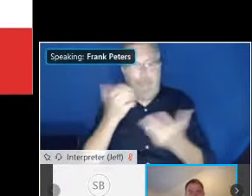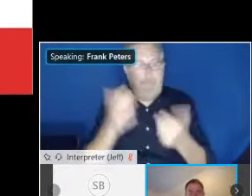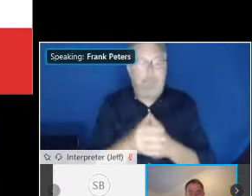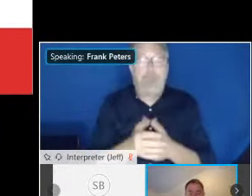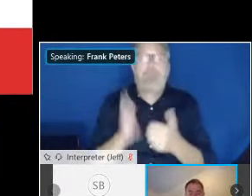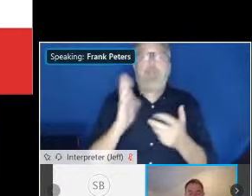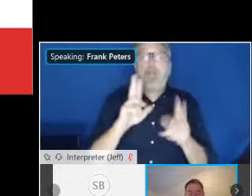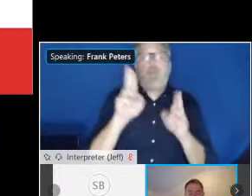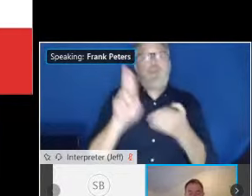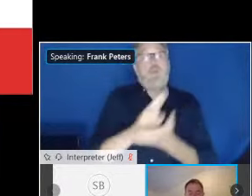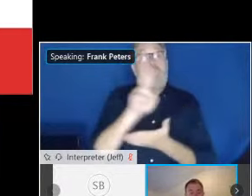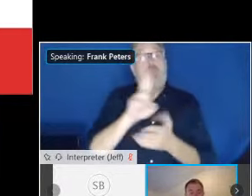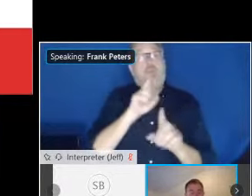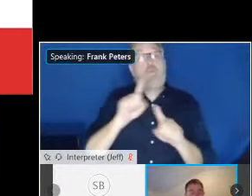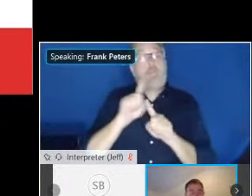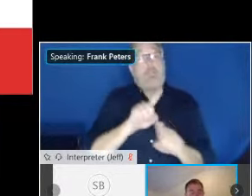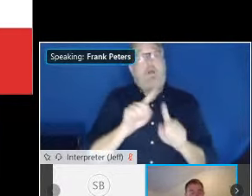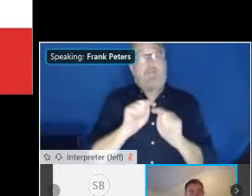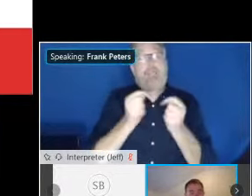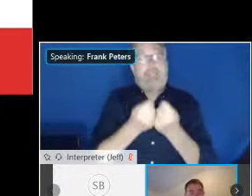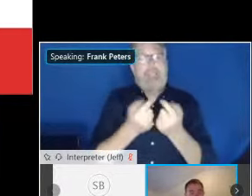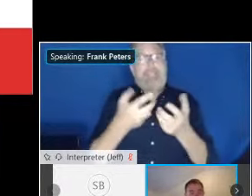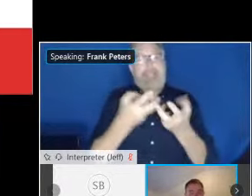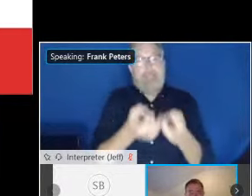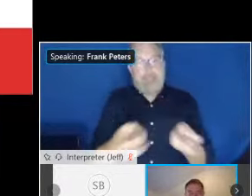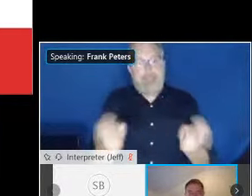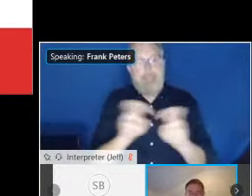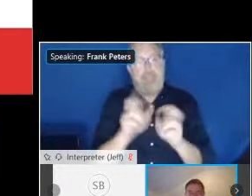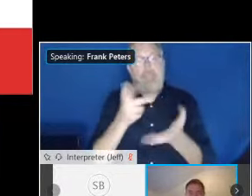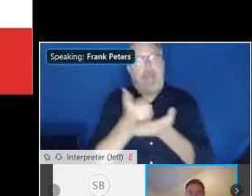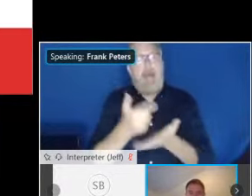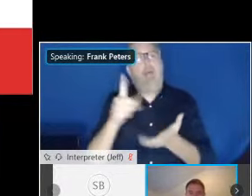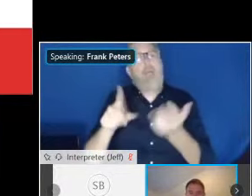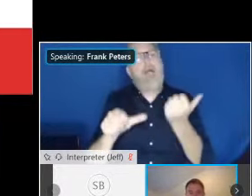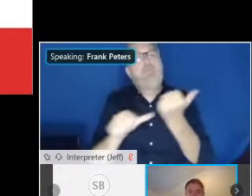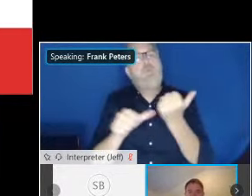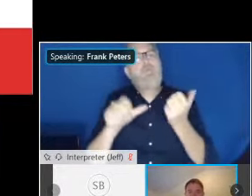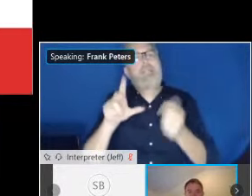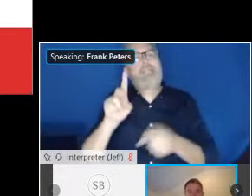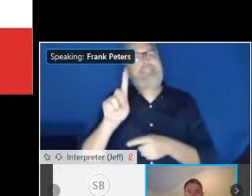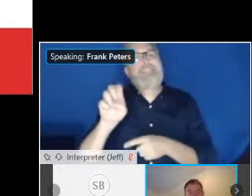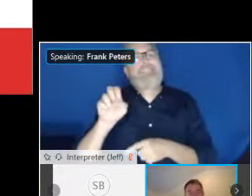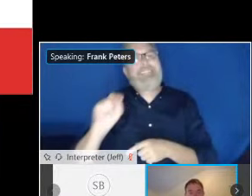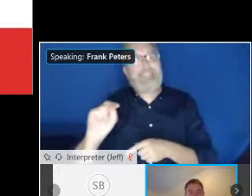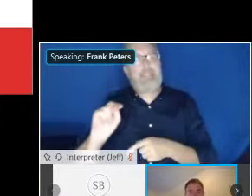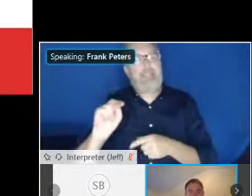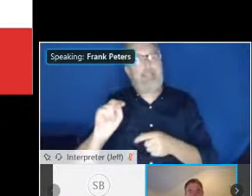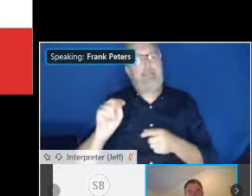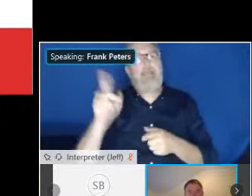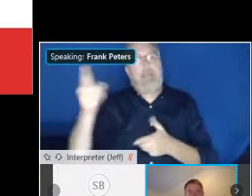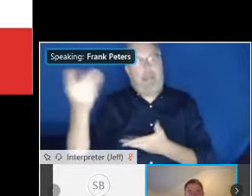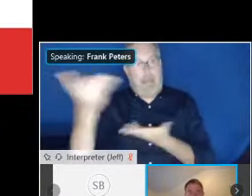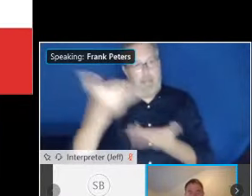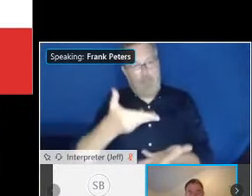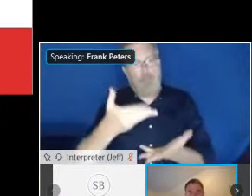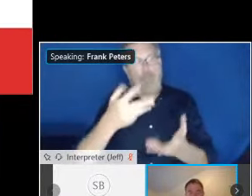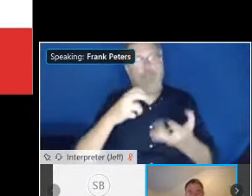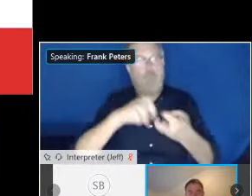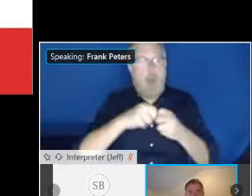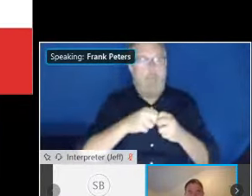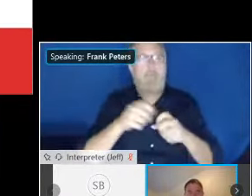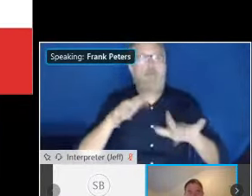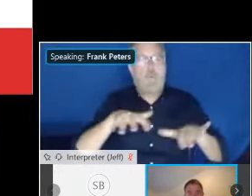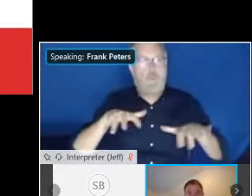our university response team, is largely a sounding board for the associate deans to bring problems here, discuss those, what is the